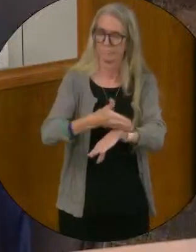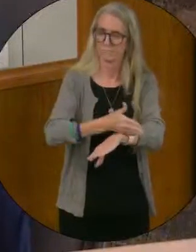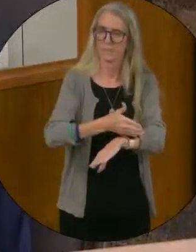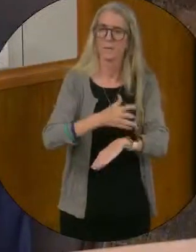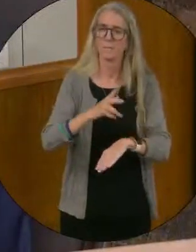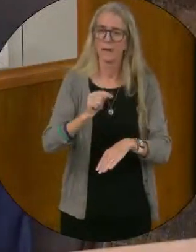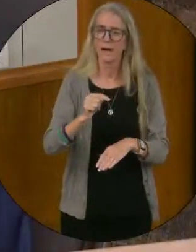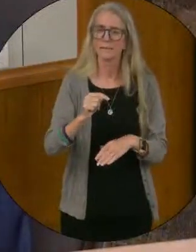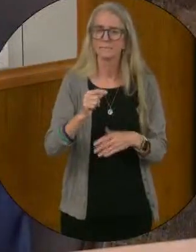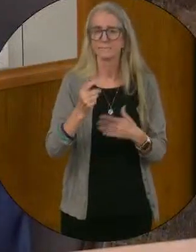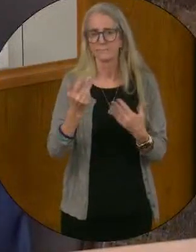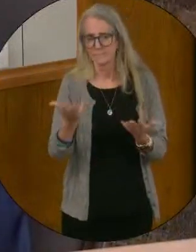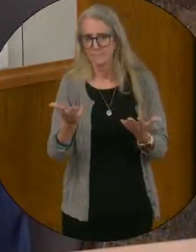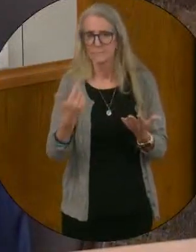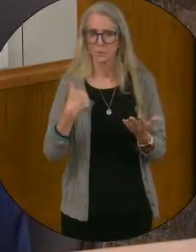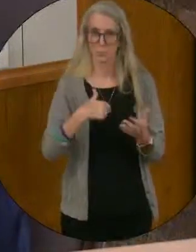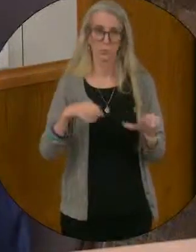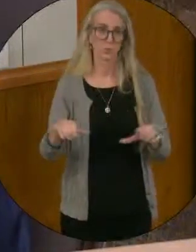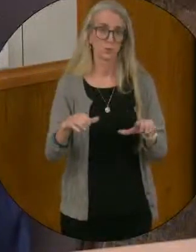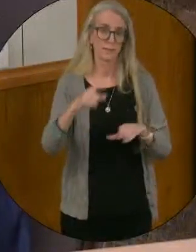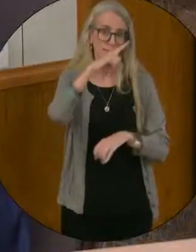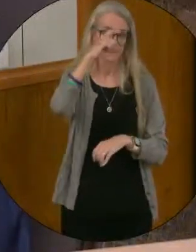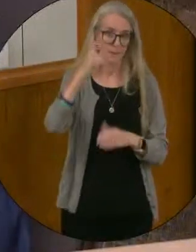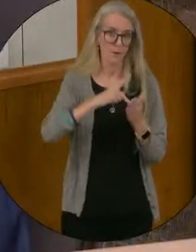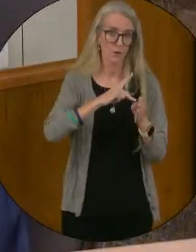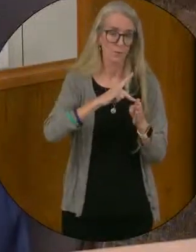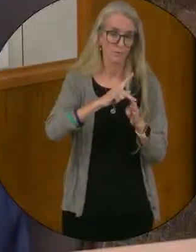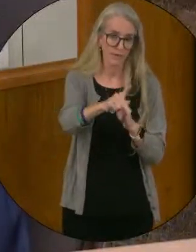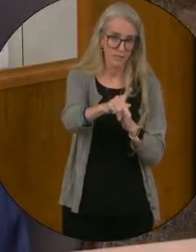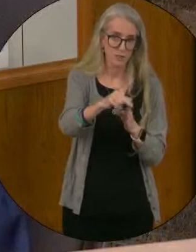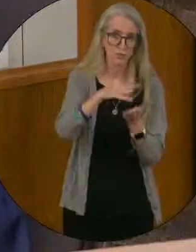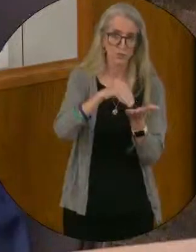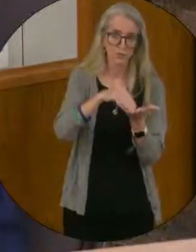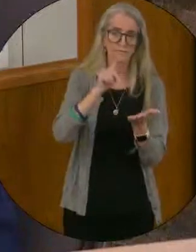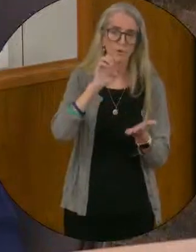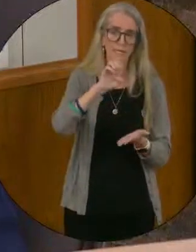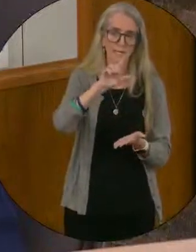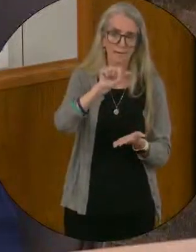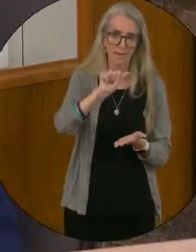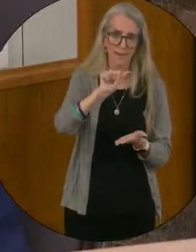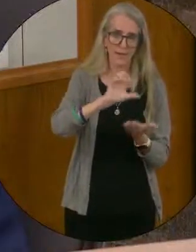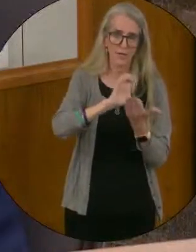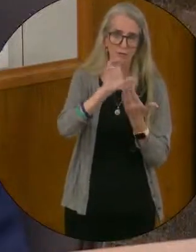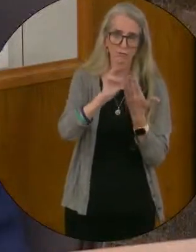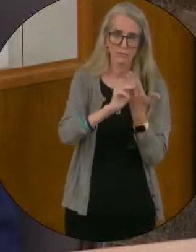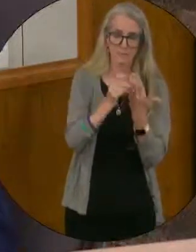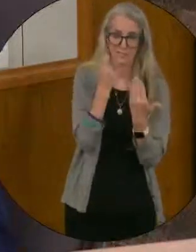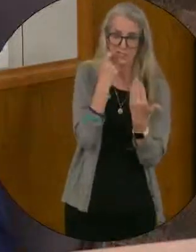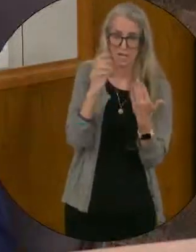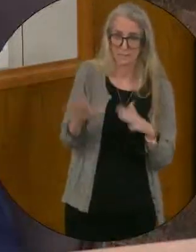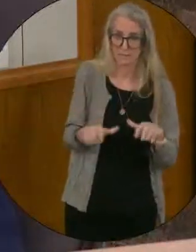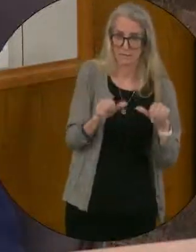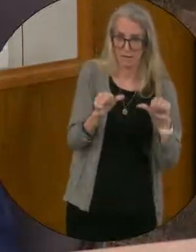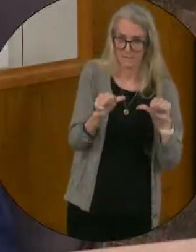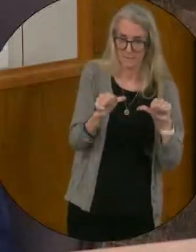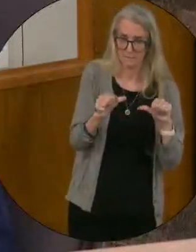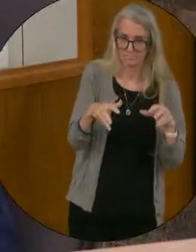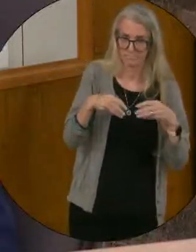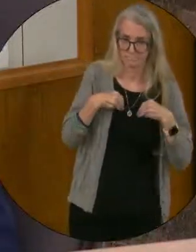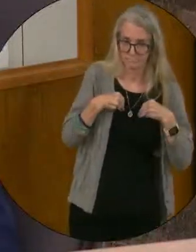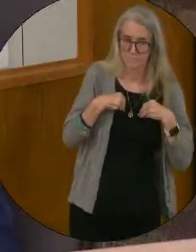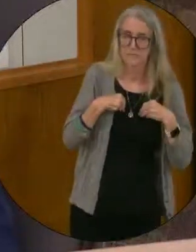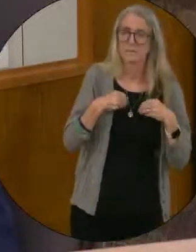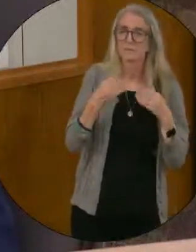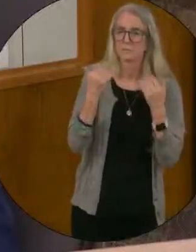it's, we're doing summer professional learning for ELA curriculum that was just adopted. So it